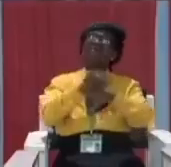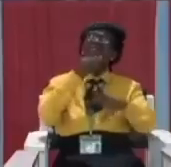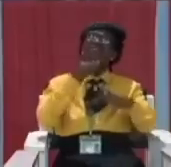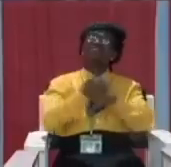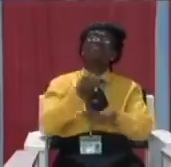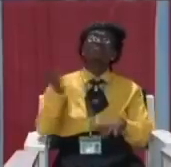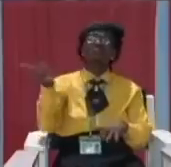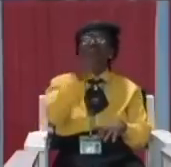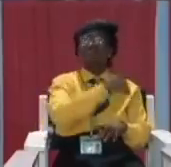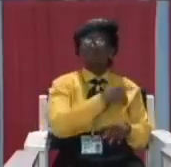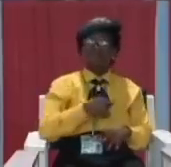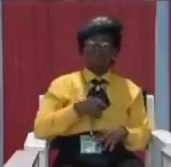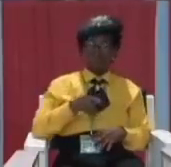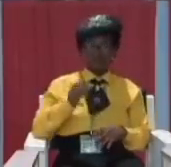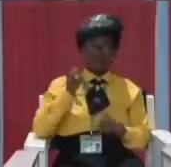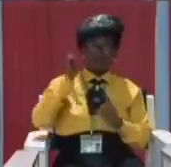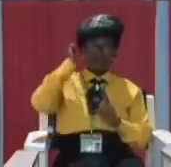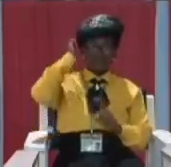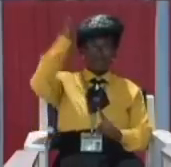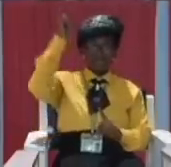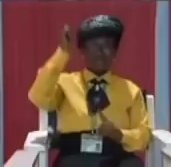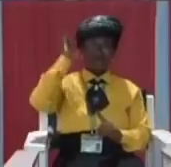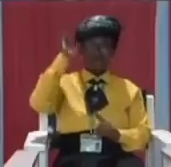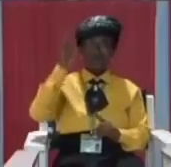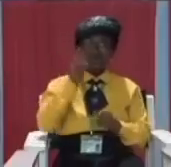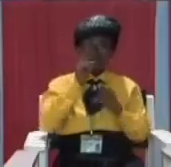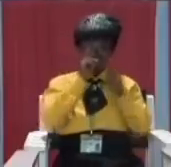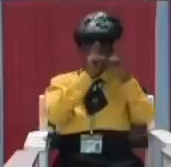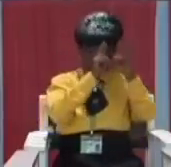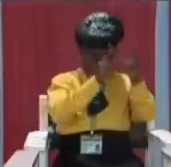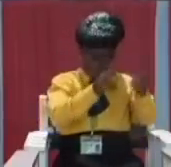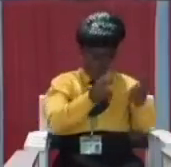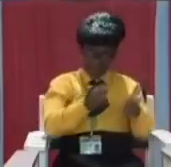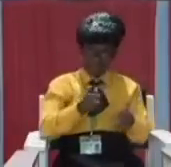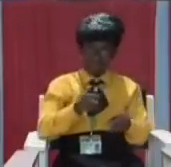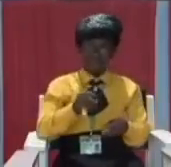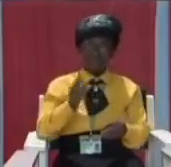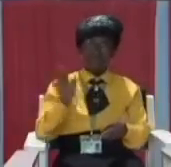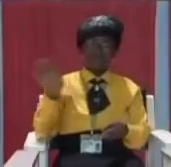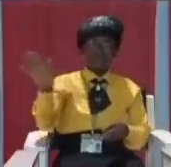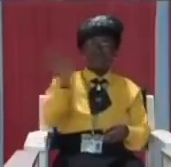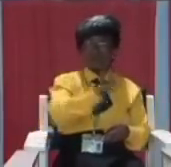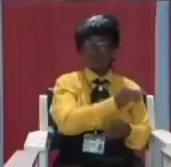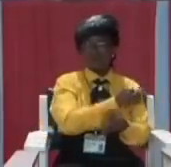He will respect your free will.